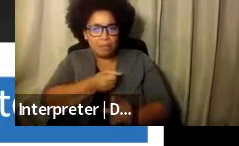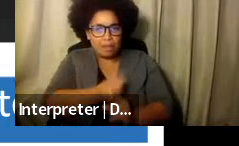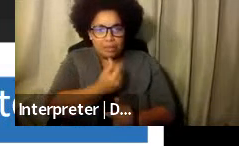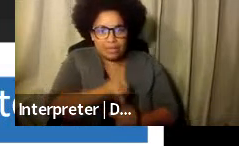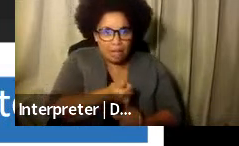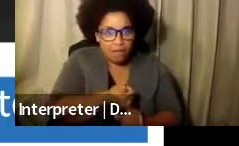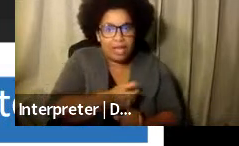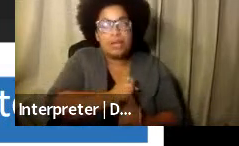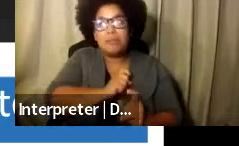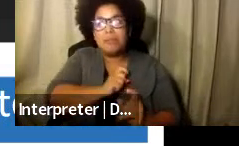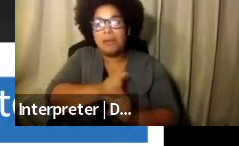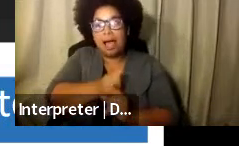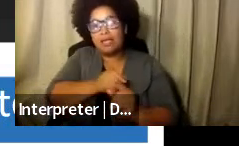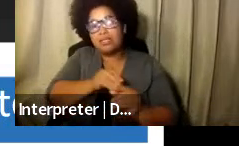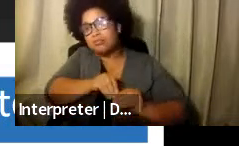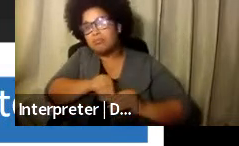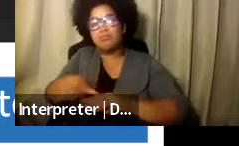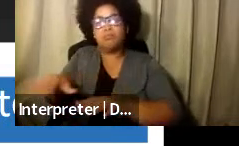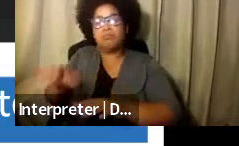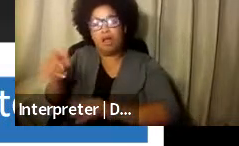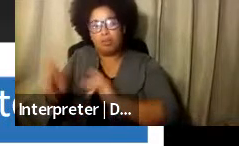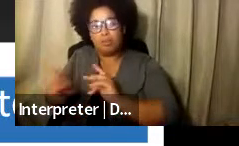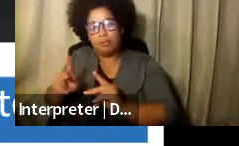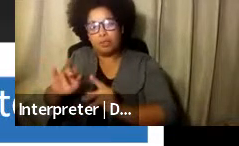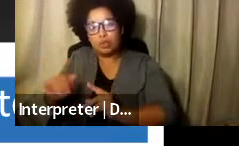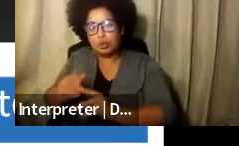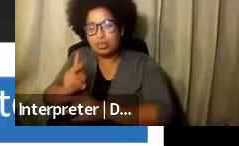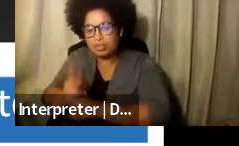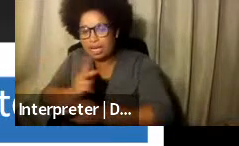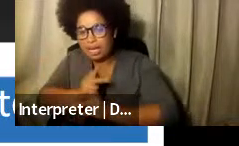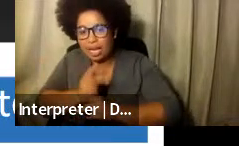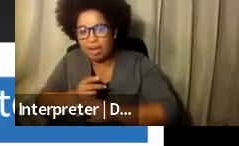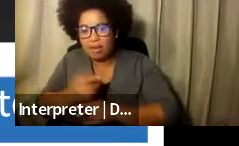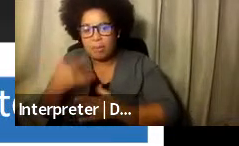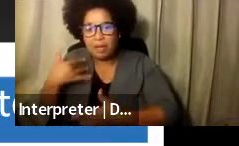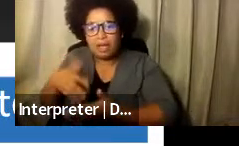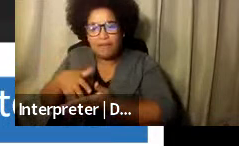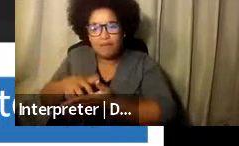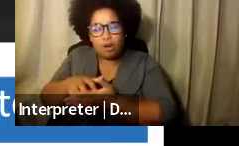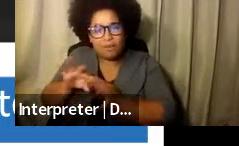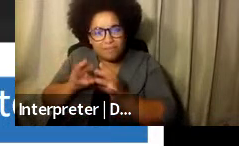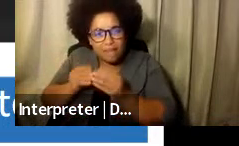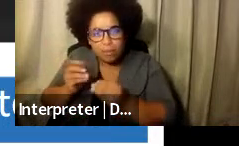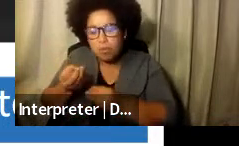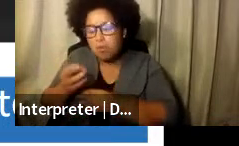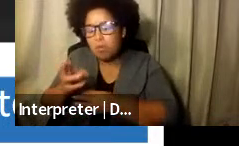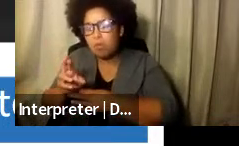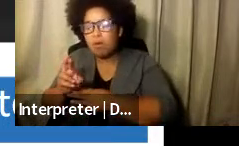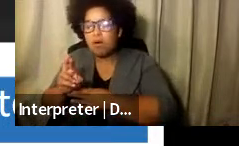more people than just the person themselves. They're taking care of often a vulnerable family or another